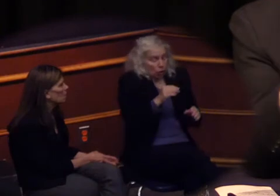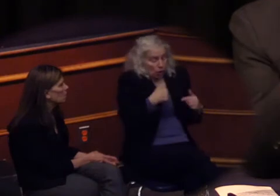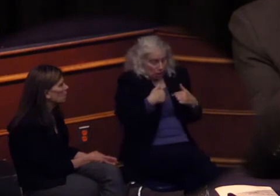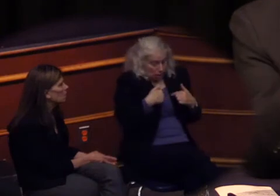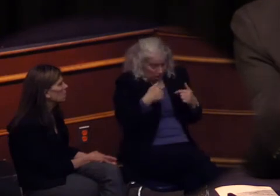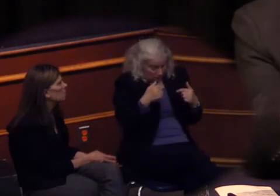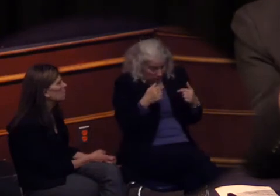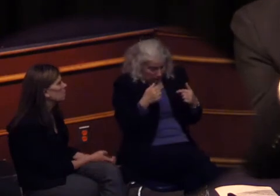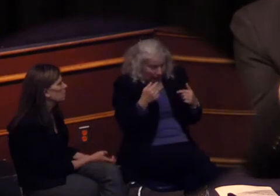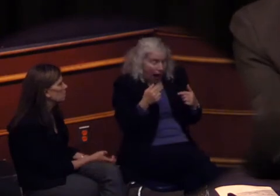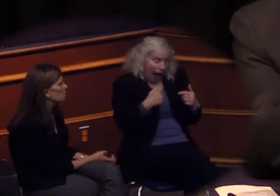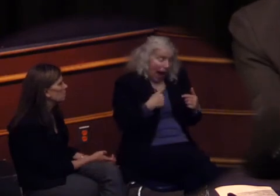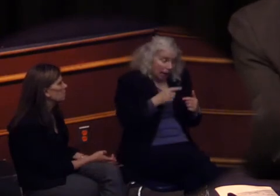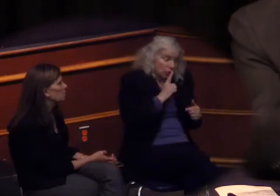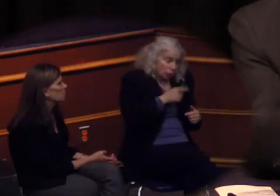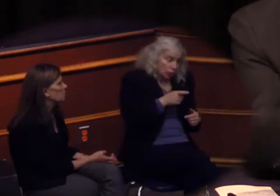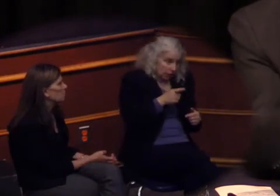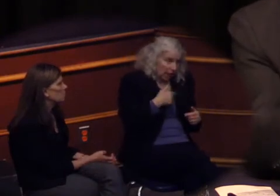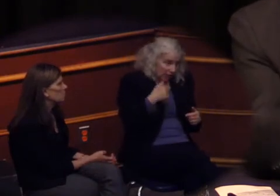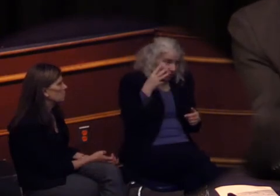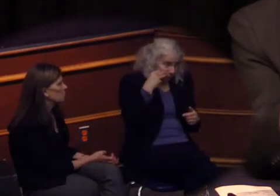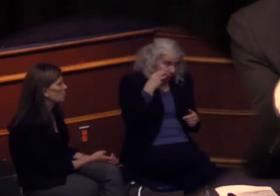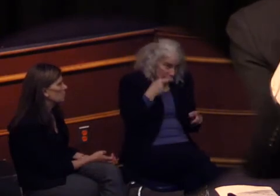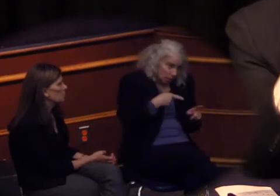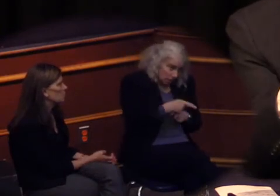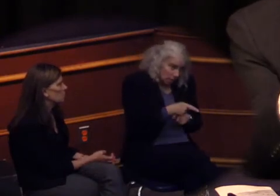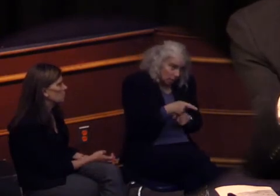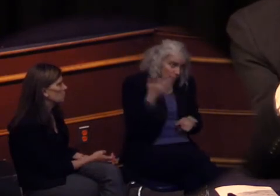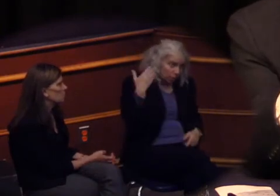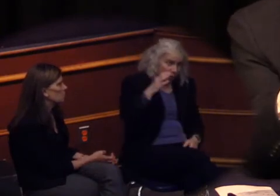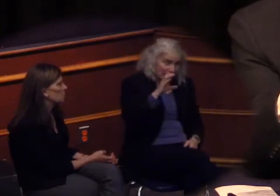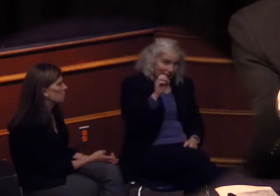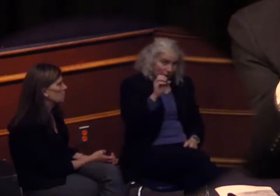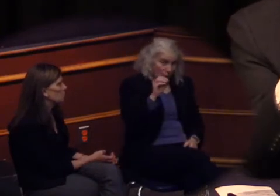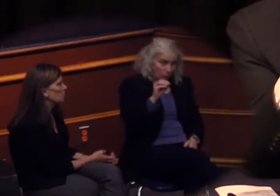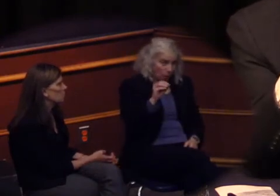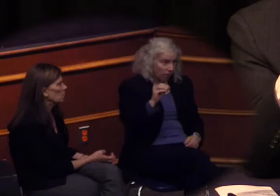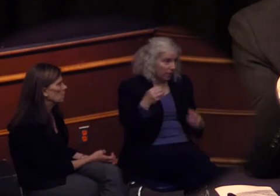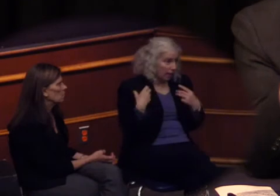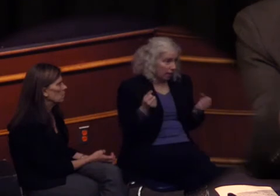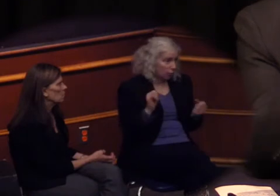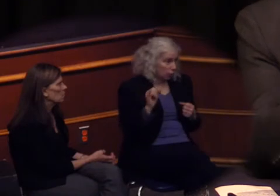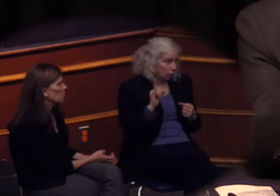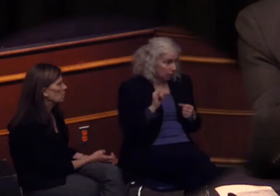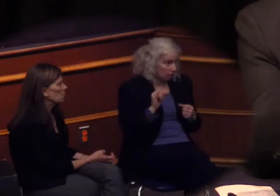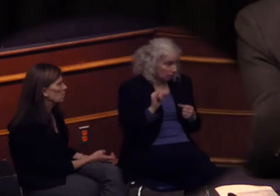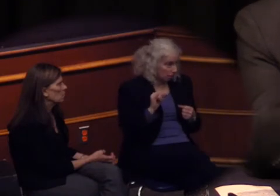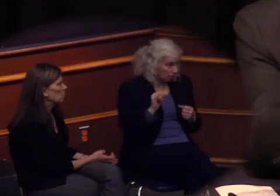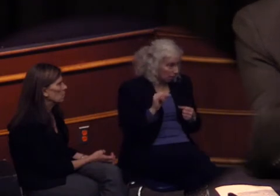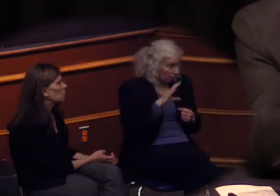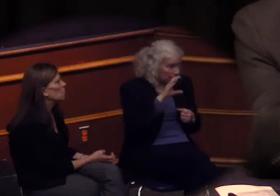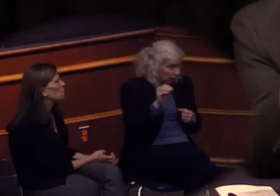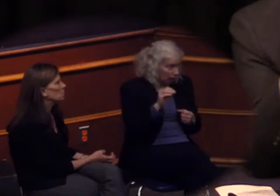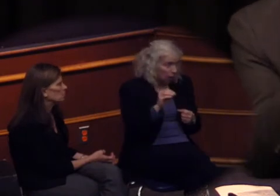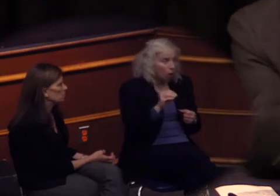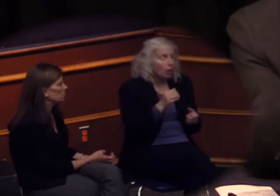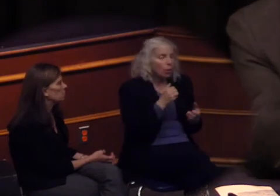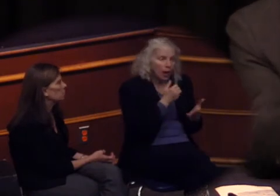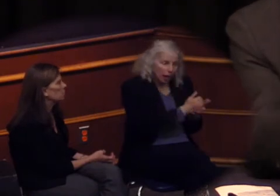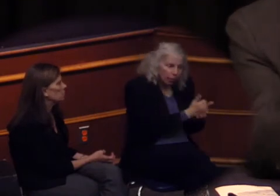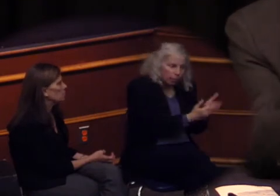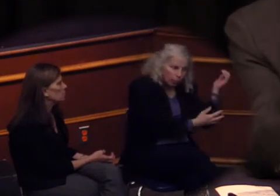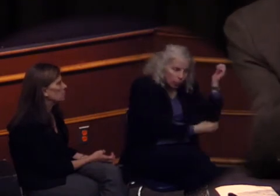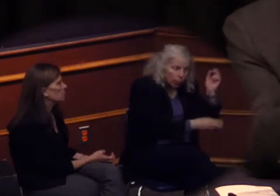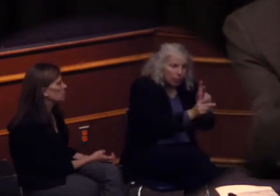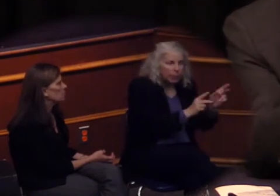I actually have experience working in this area. When I was CEO of my health insurance company that covered low income people in the Medicaid program, the number